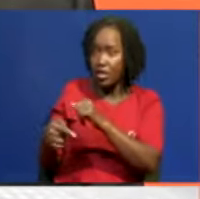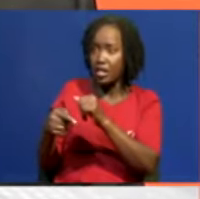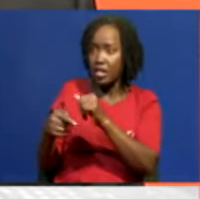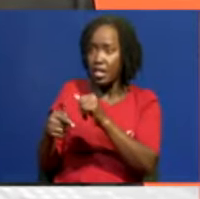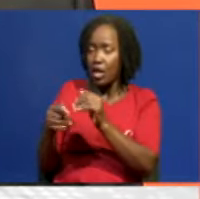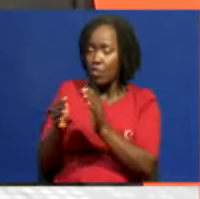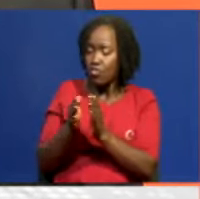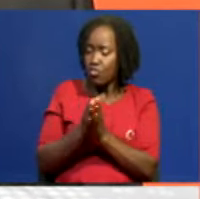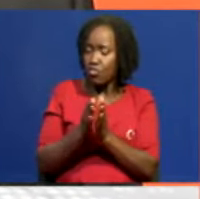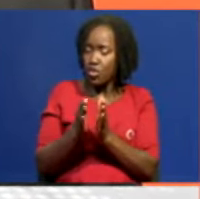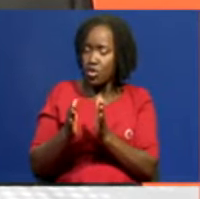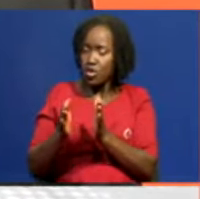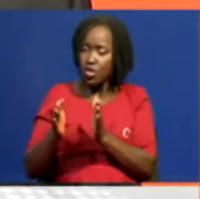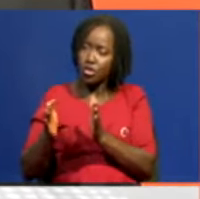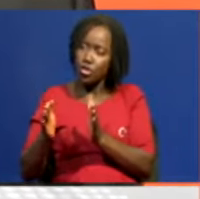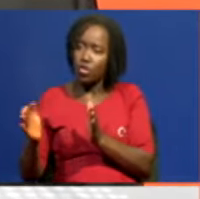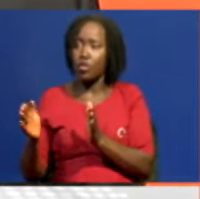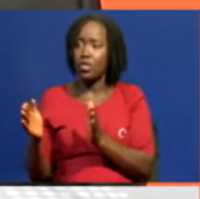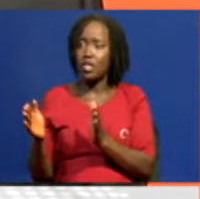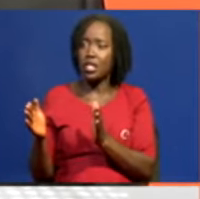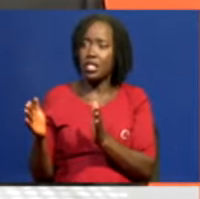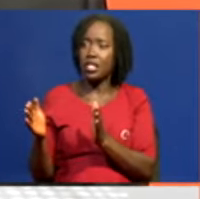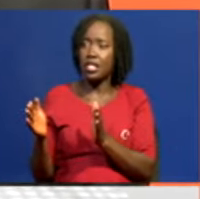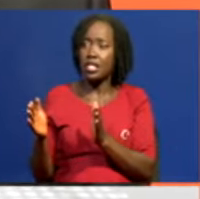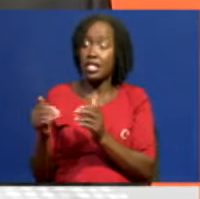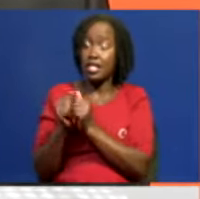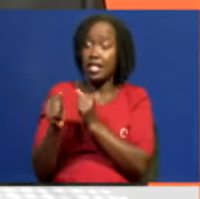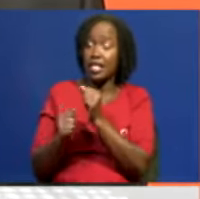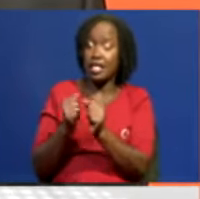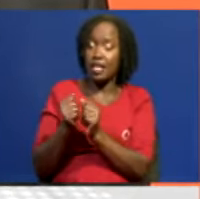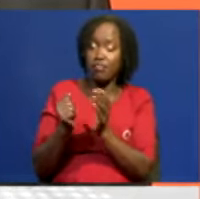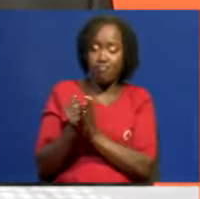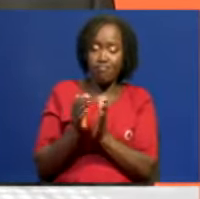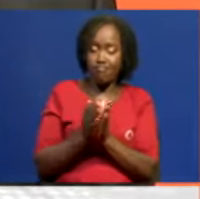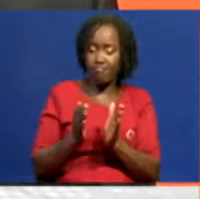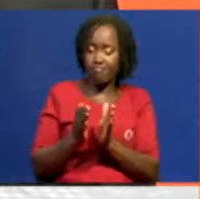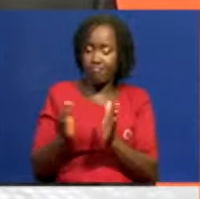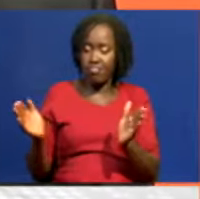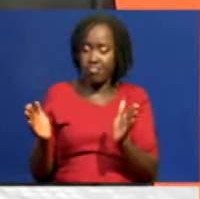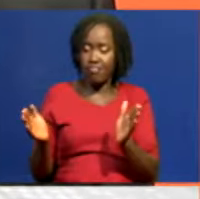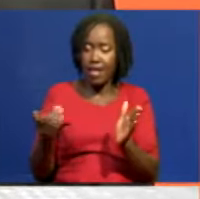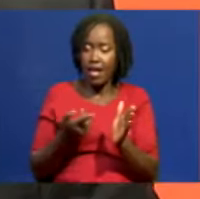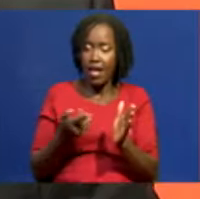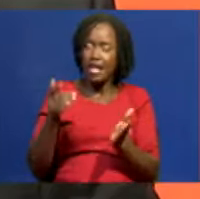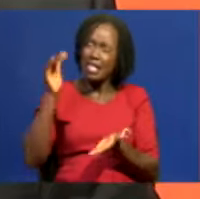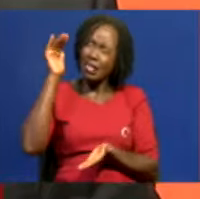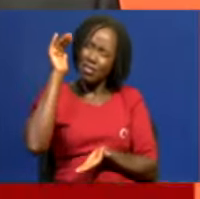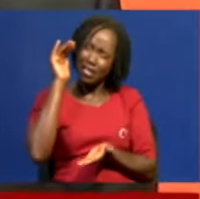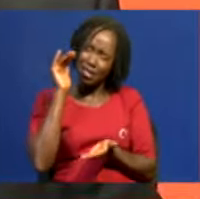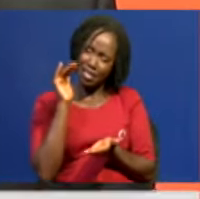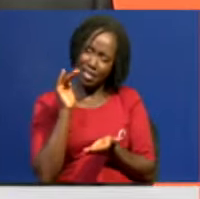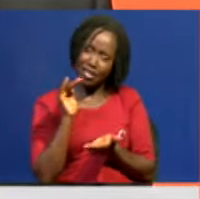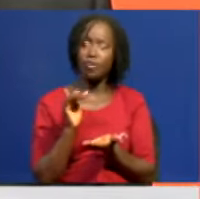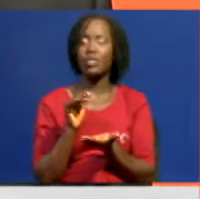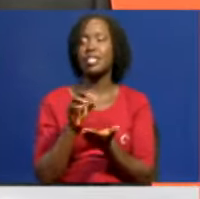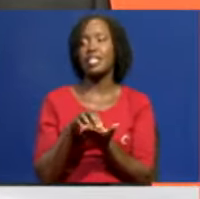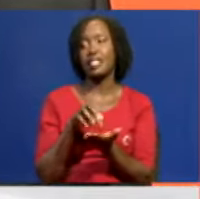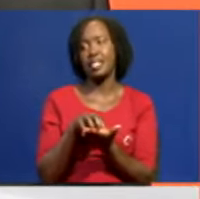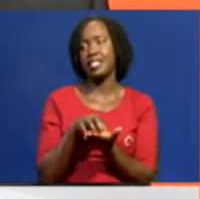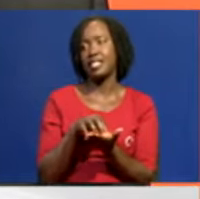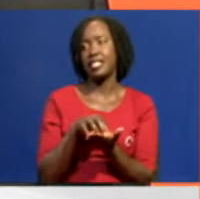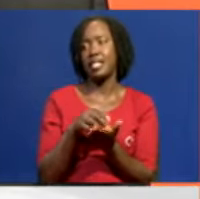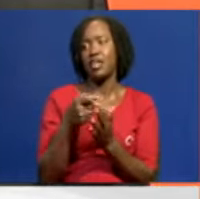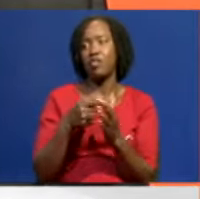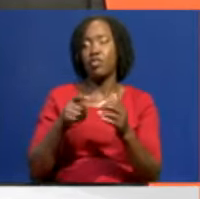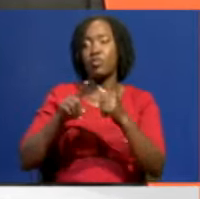the period of, in that period of 10 years, the court has been able to reduce the backlog